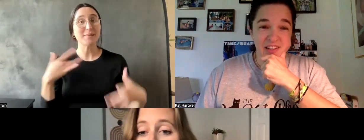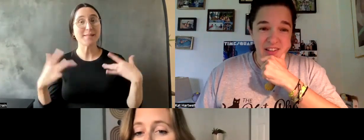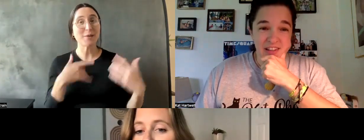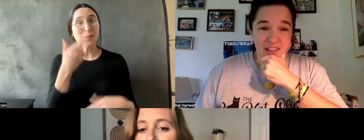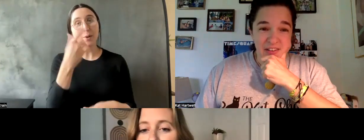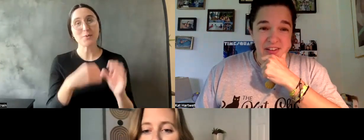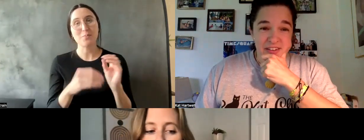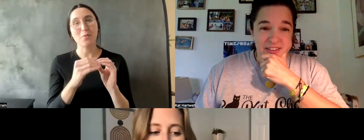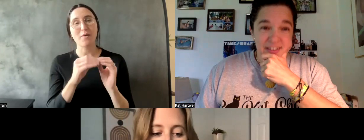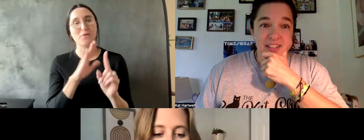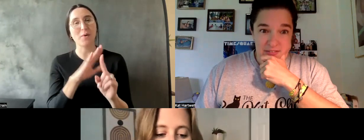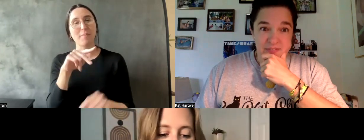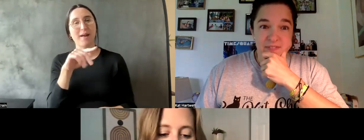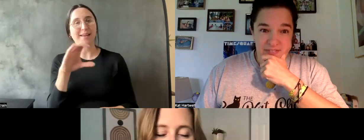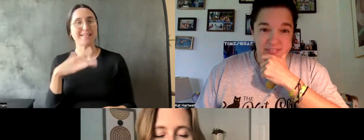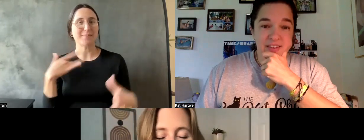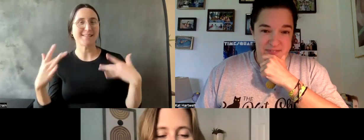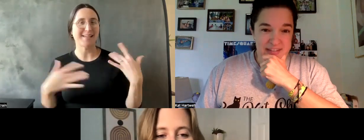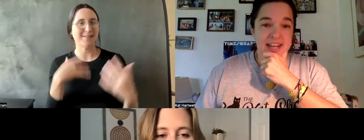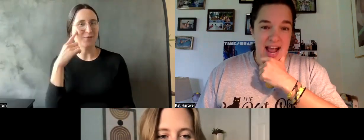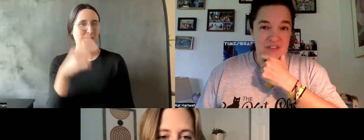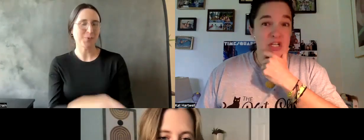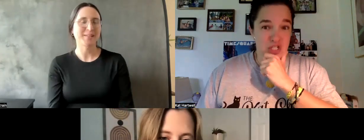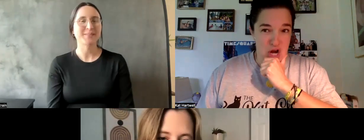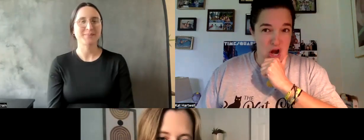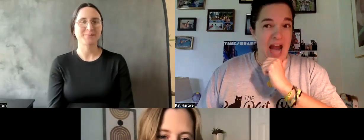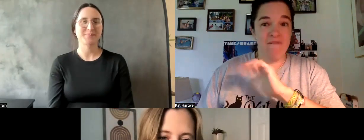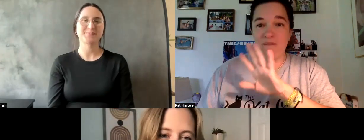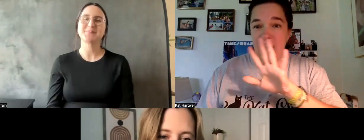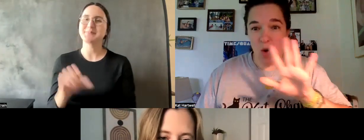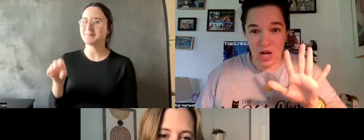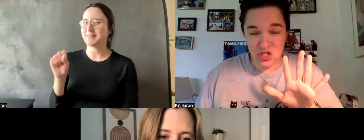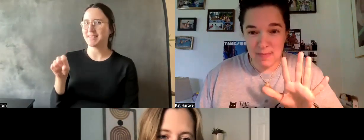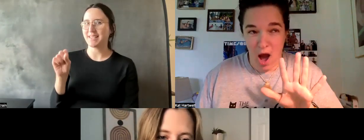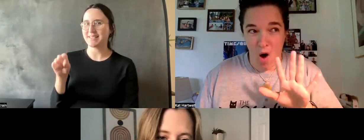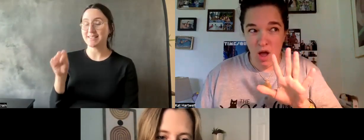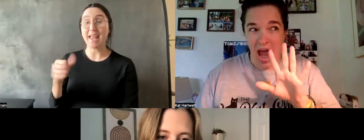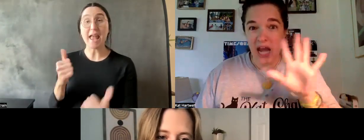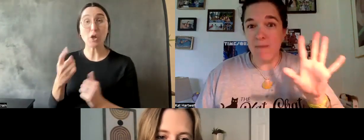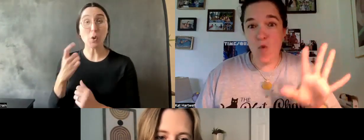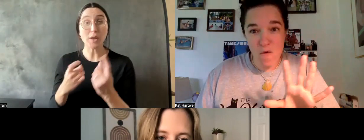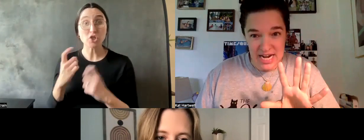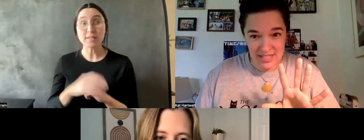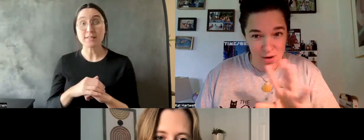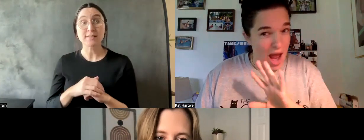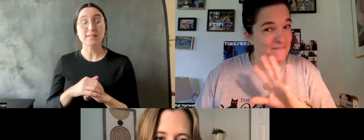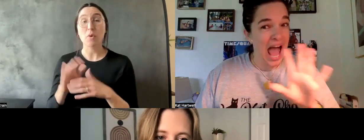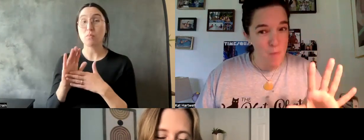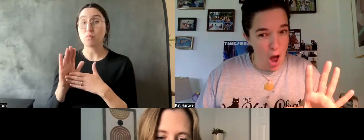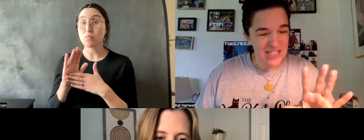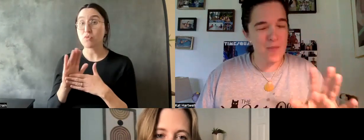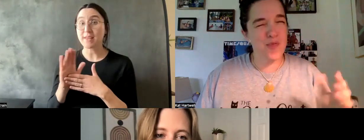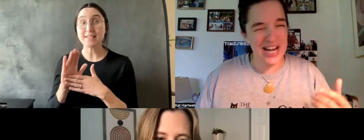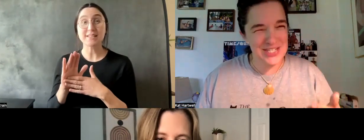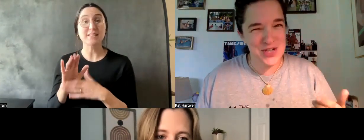your podcast. I'm so excited for you. Yeah, for sure. And if you have any questions about any movie that you have